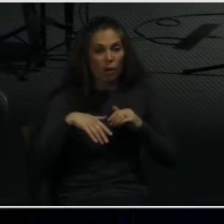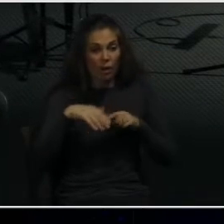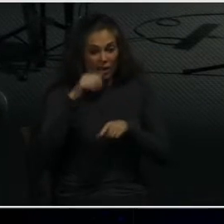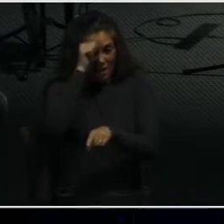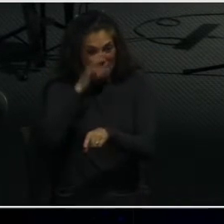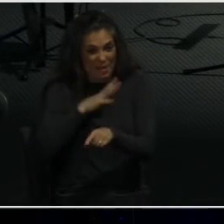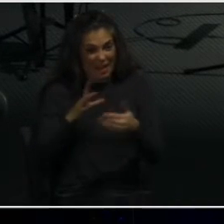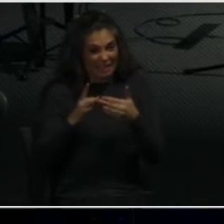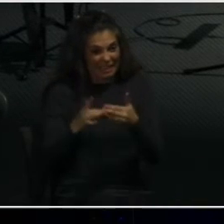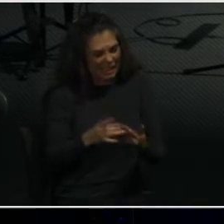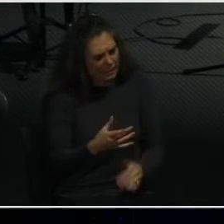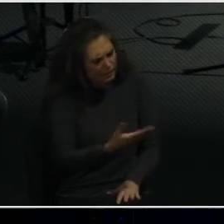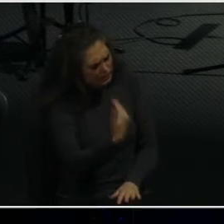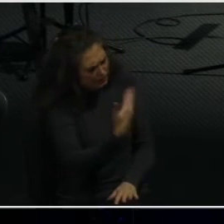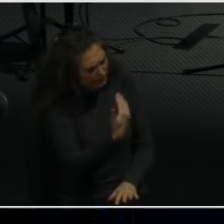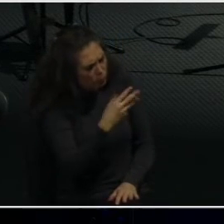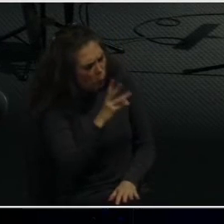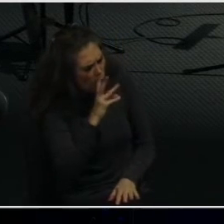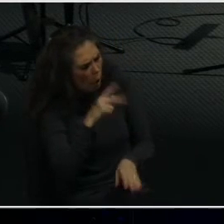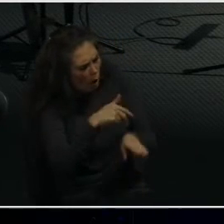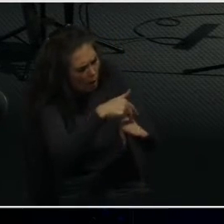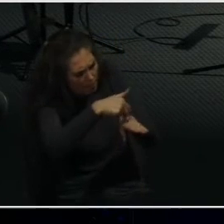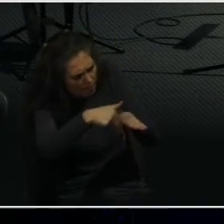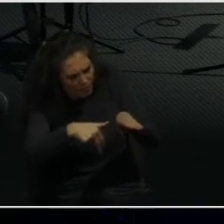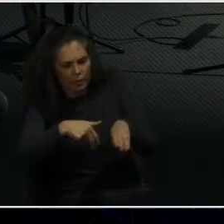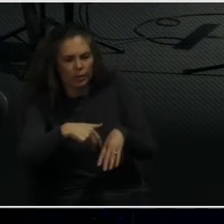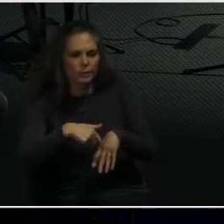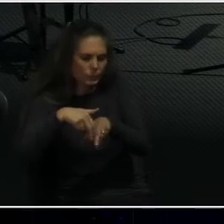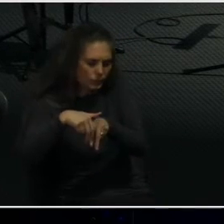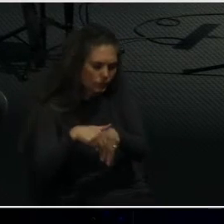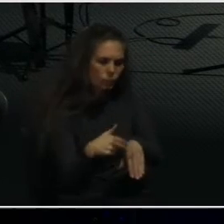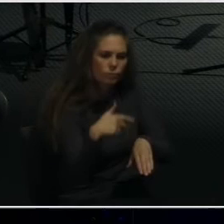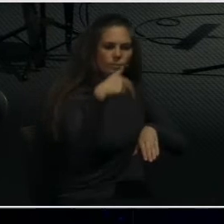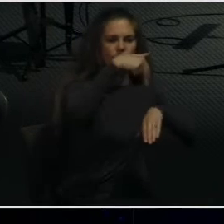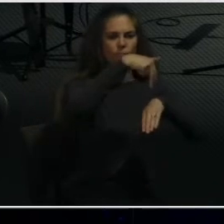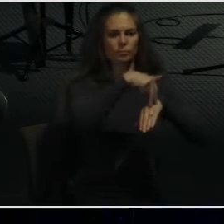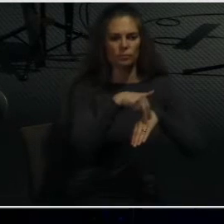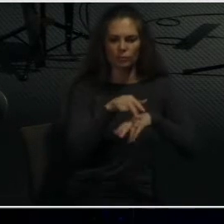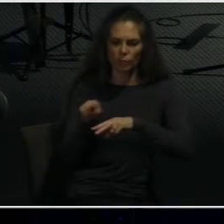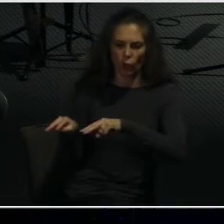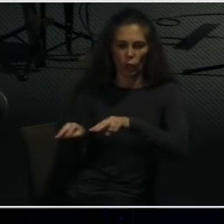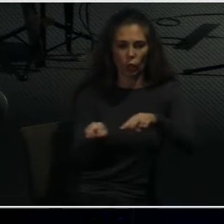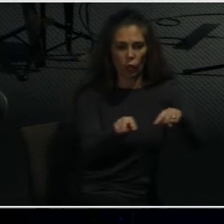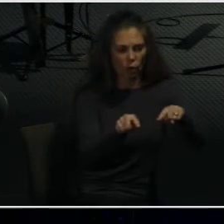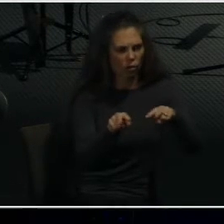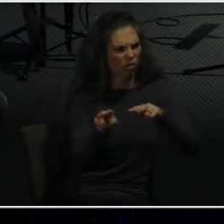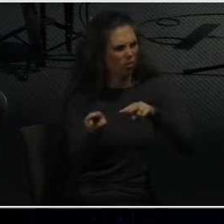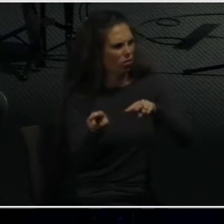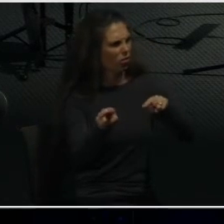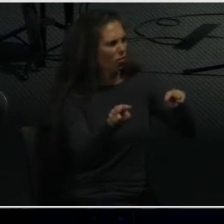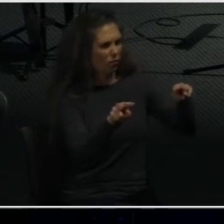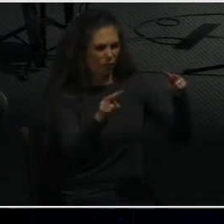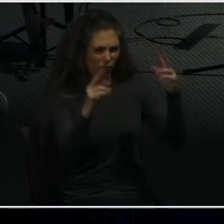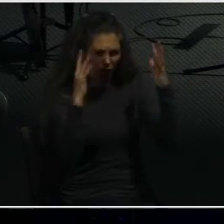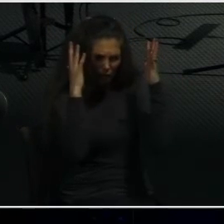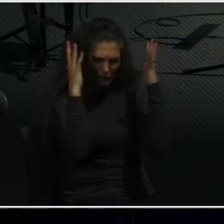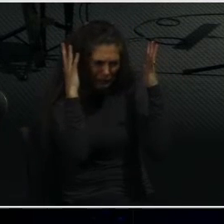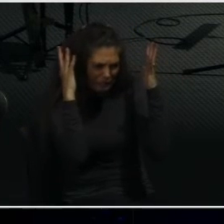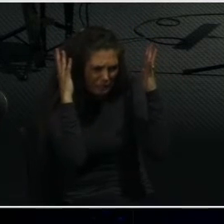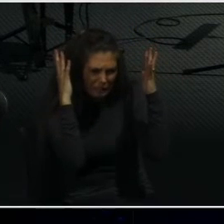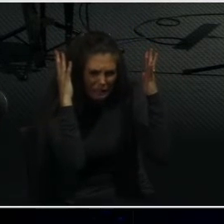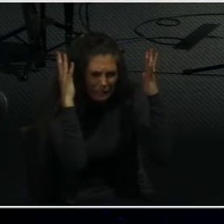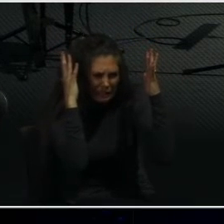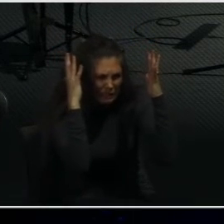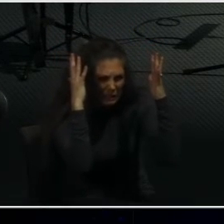and on the other. And he said to me, "This water flows toward the eastern region and goes down into the